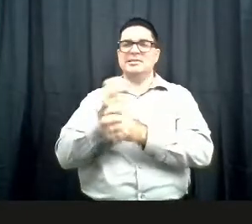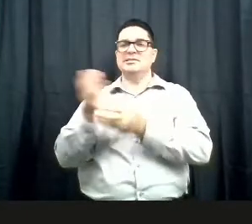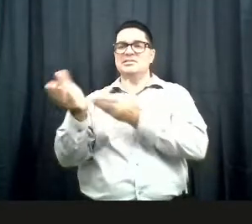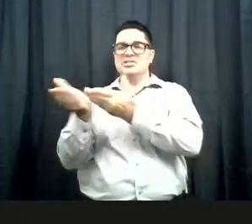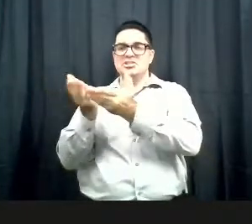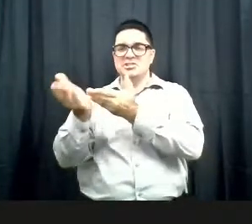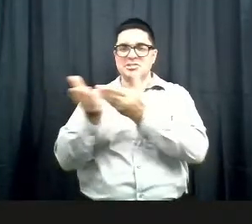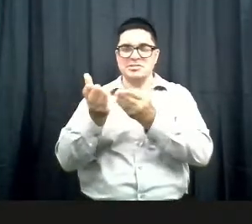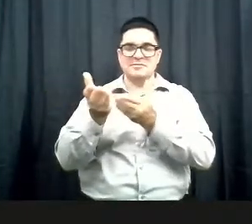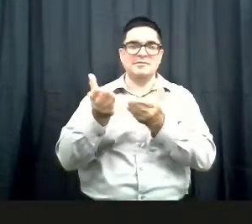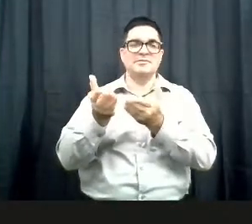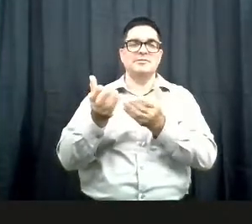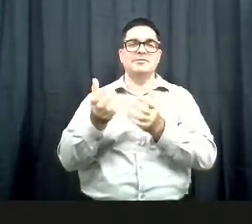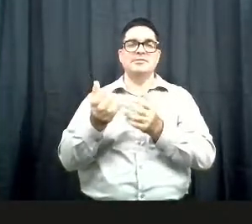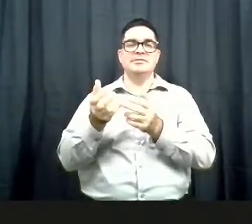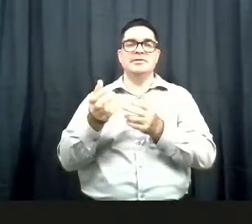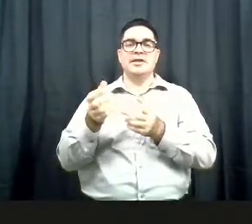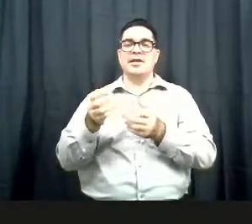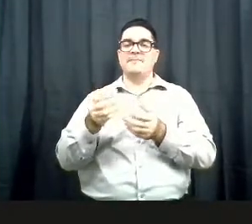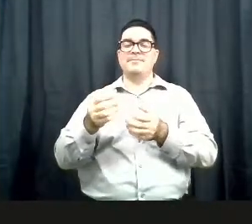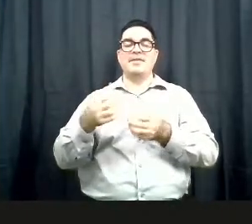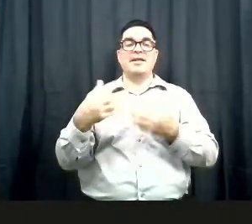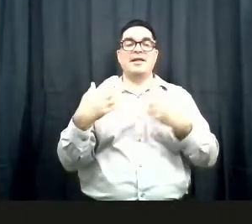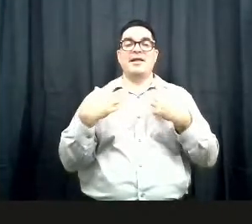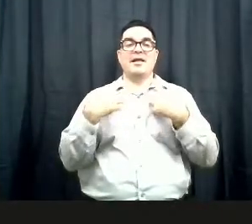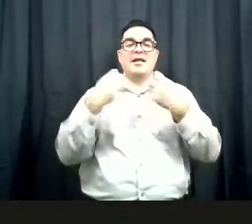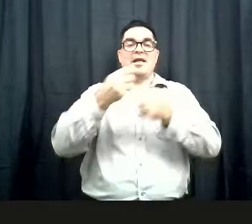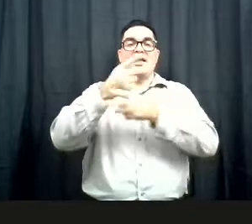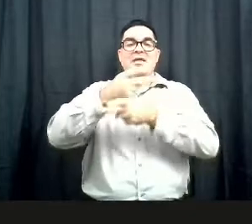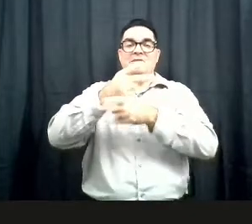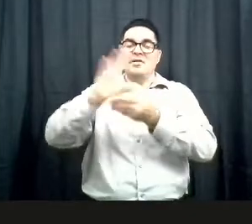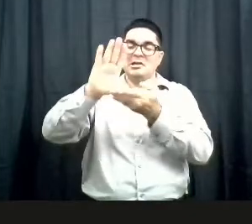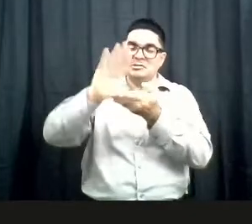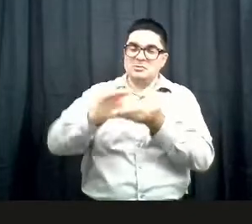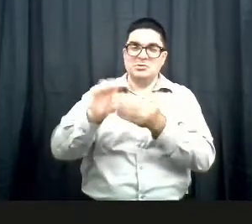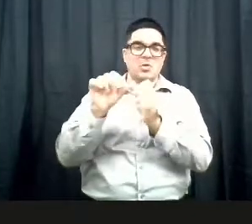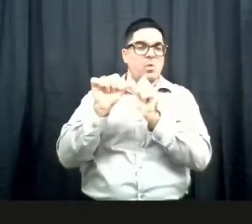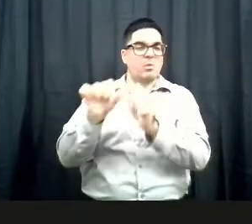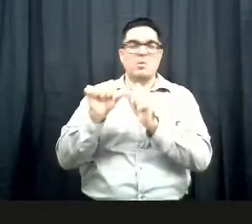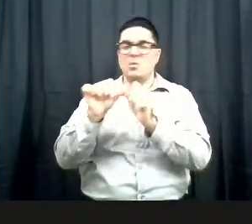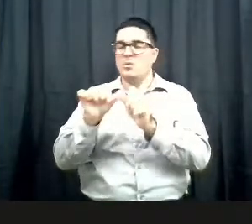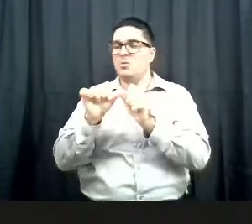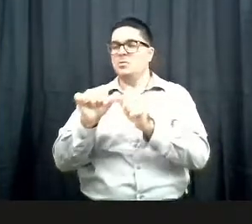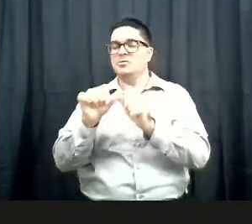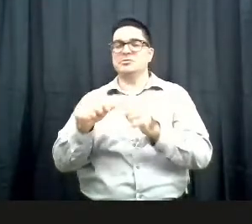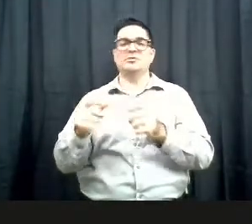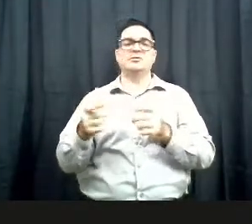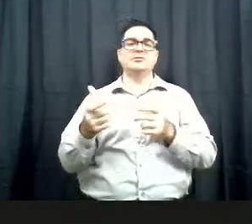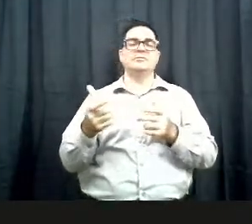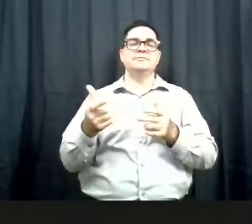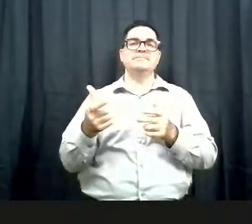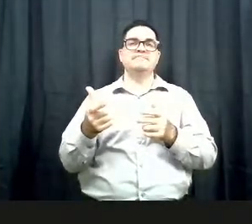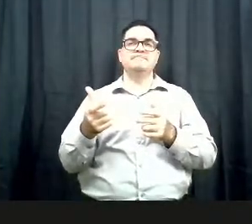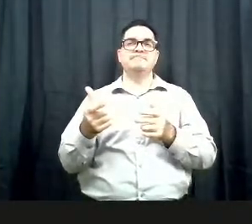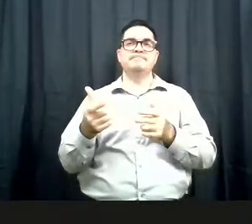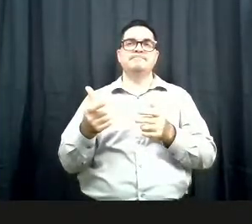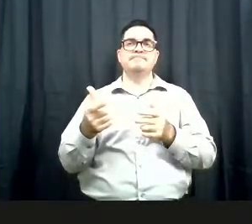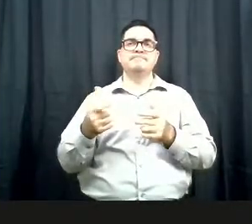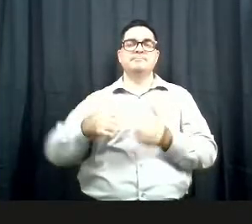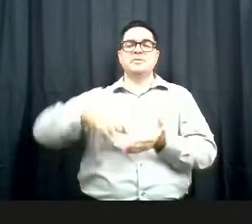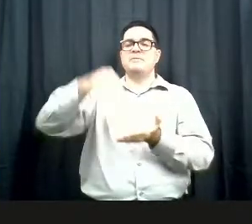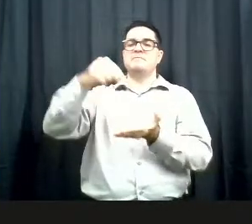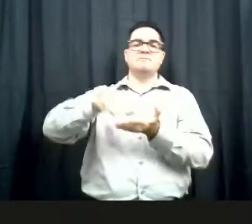in healthcare and the challenges in access that are required by that have been required by the current